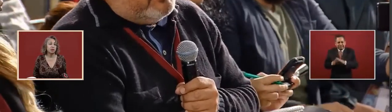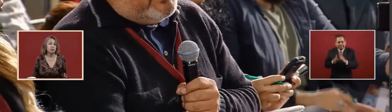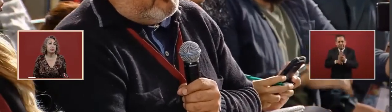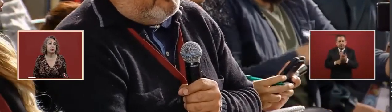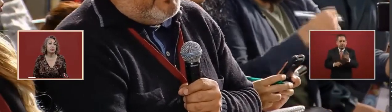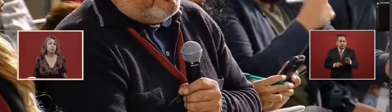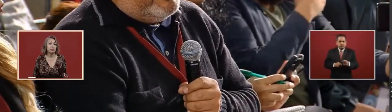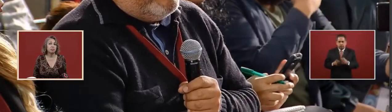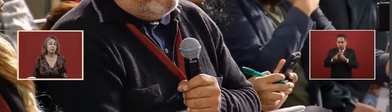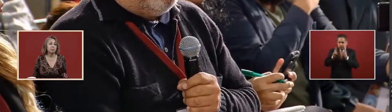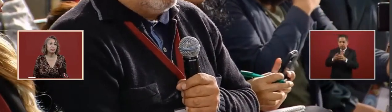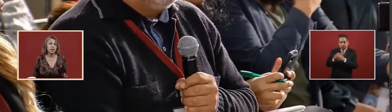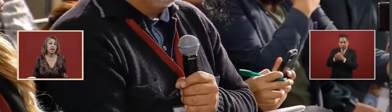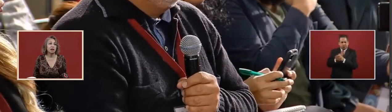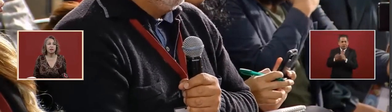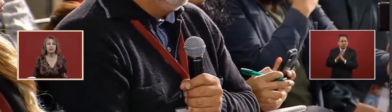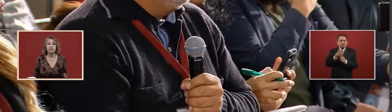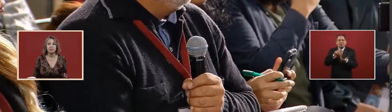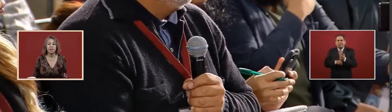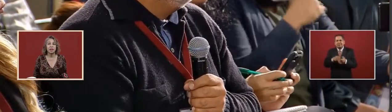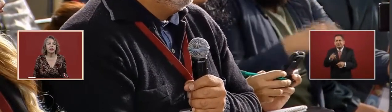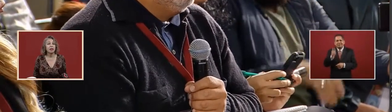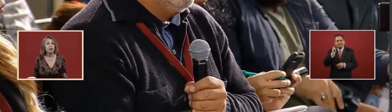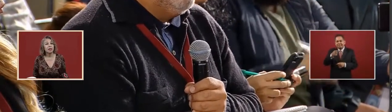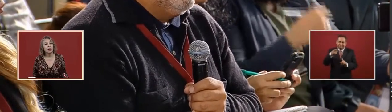go be gone or